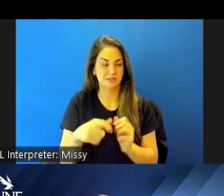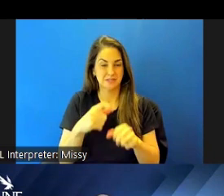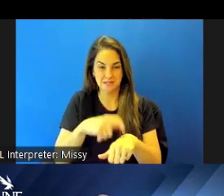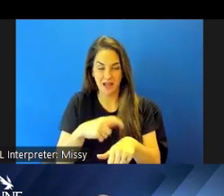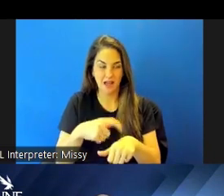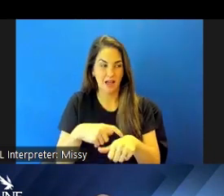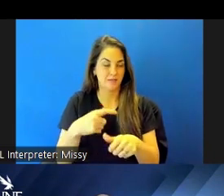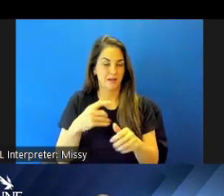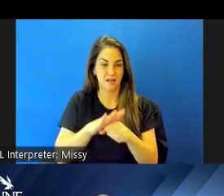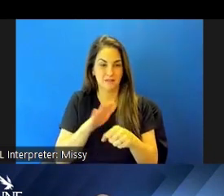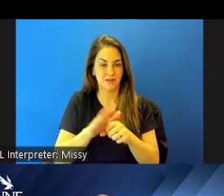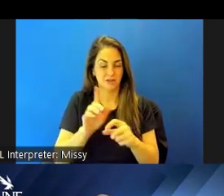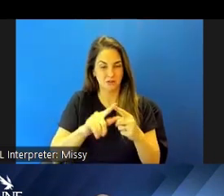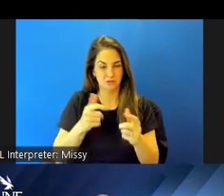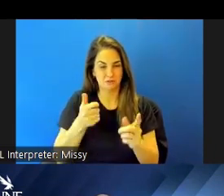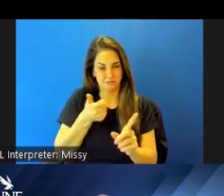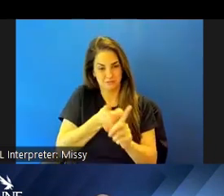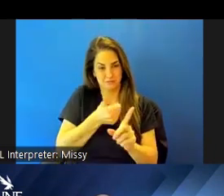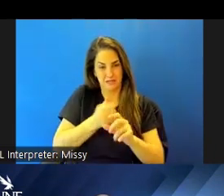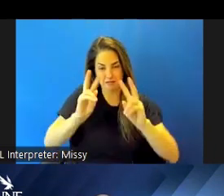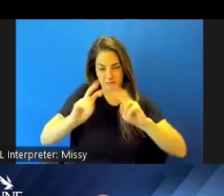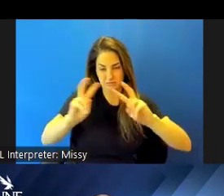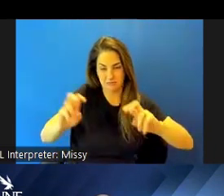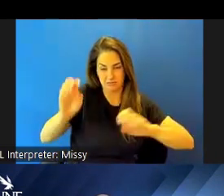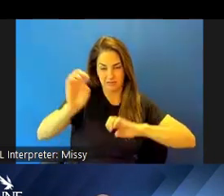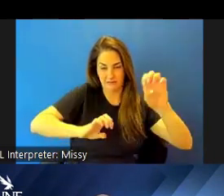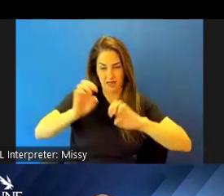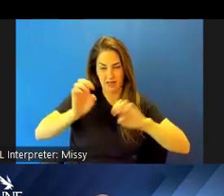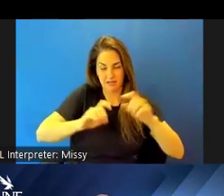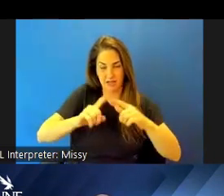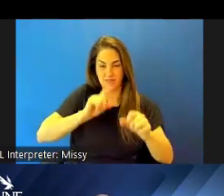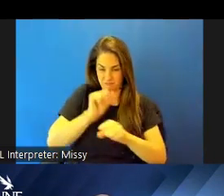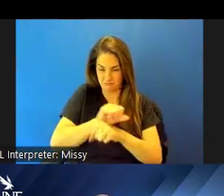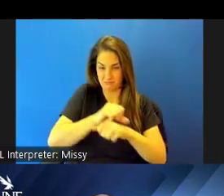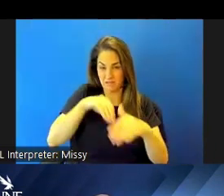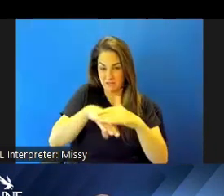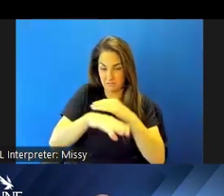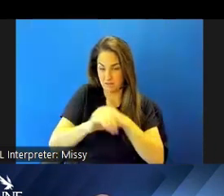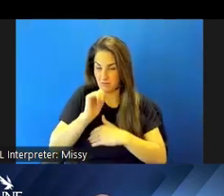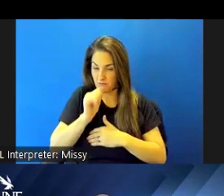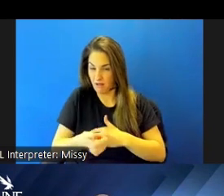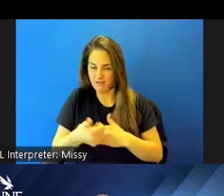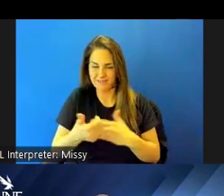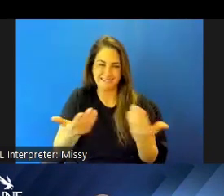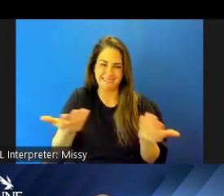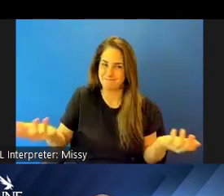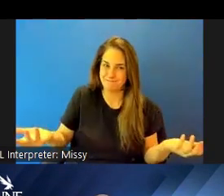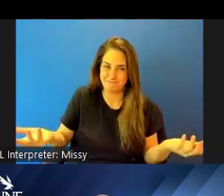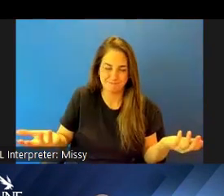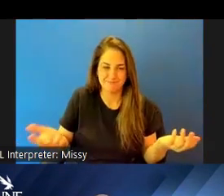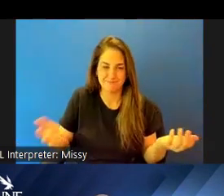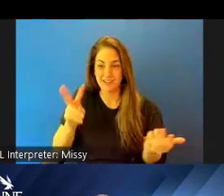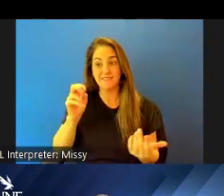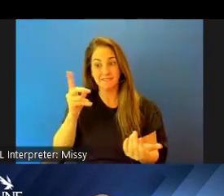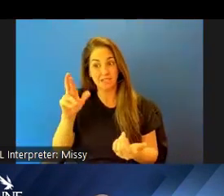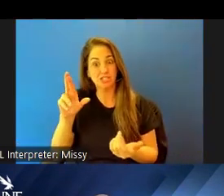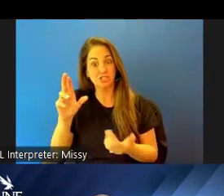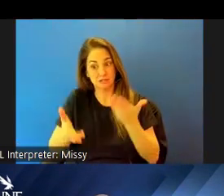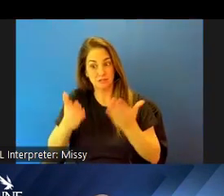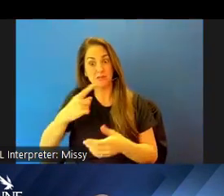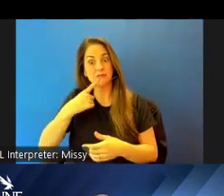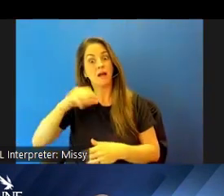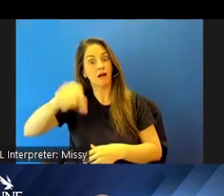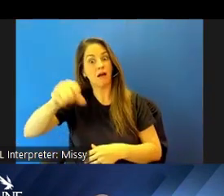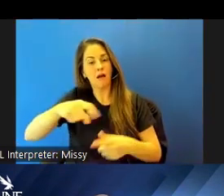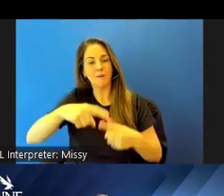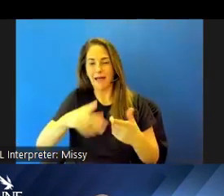to manually evaluate and validate vendors' claims around accessibility. Um, that's that is